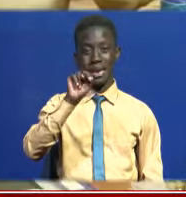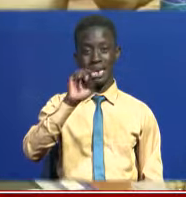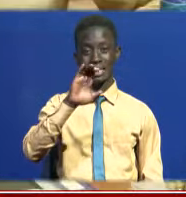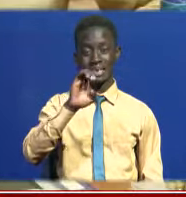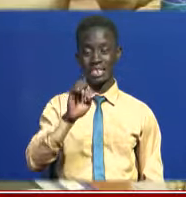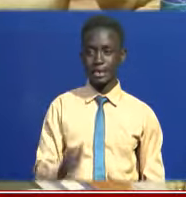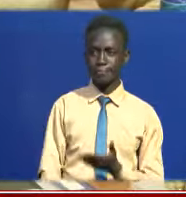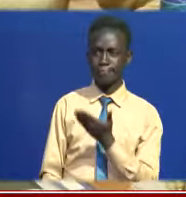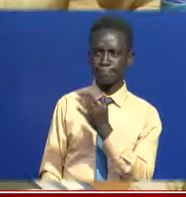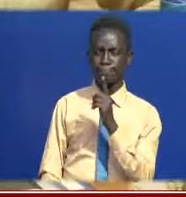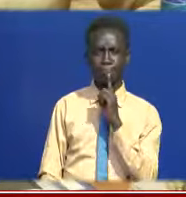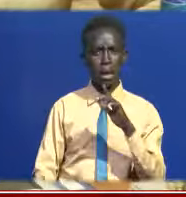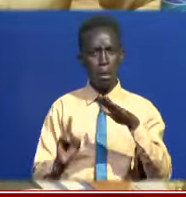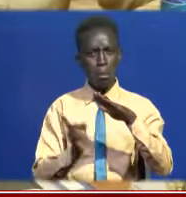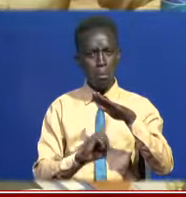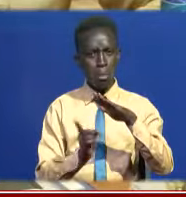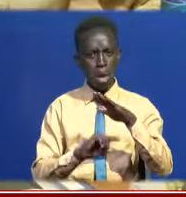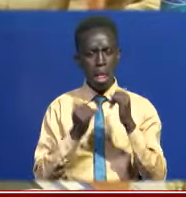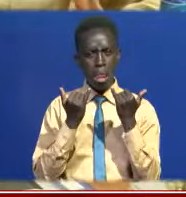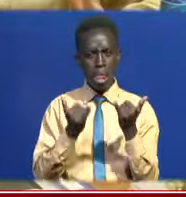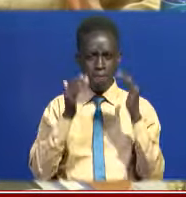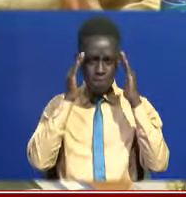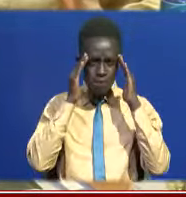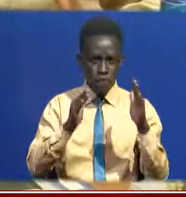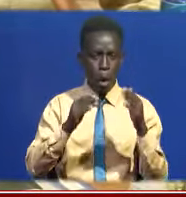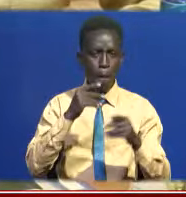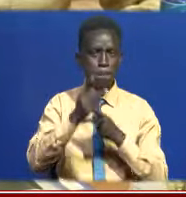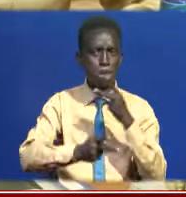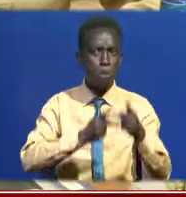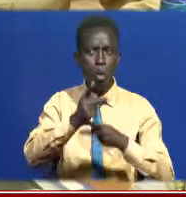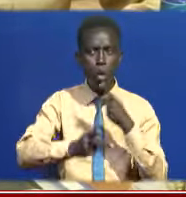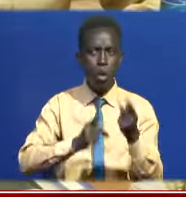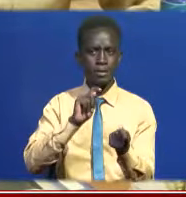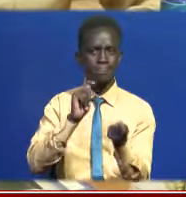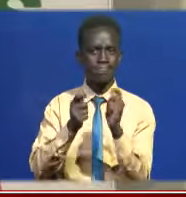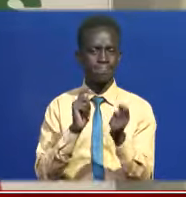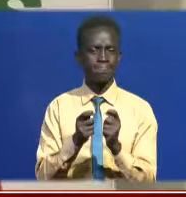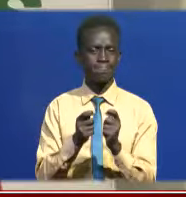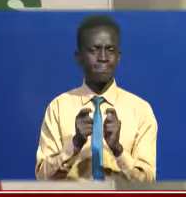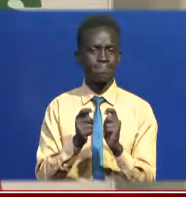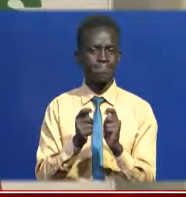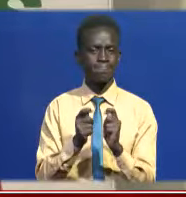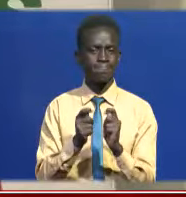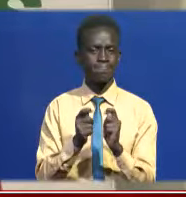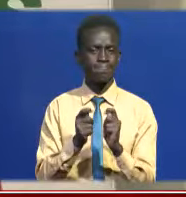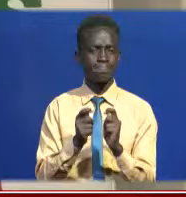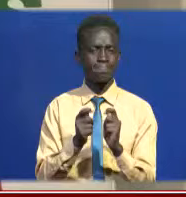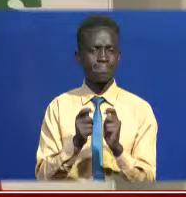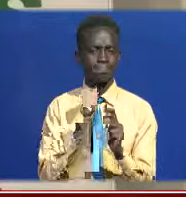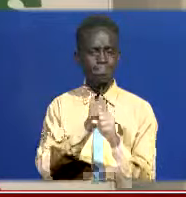ministry had embarked on the process of amending the country's archaic labor laws.